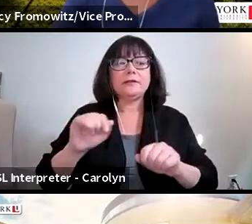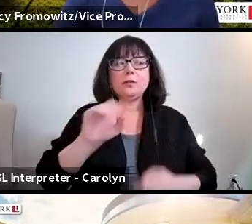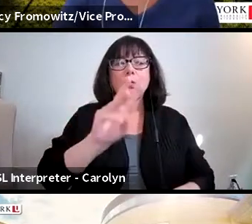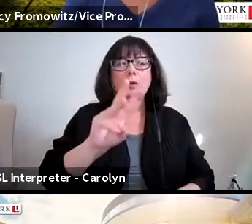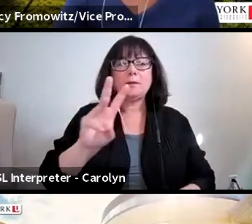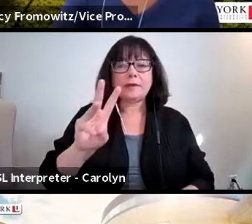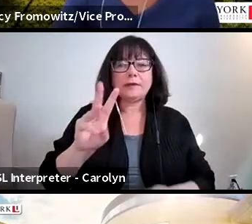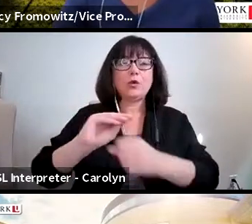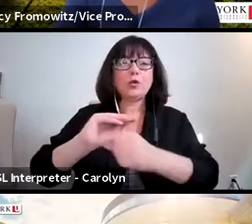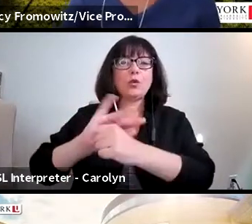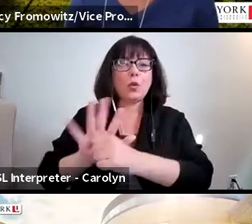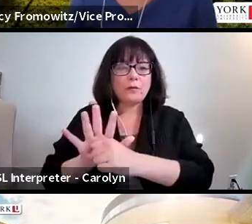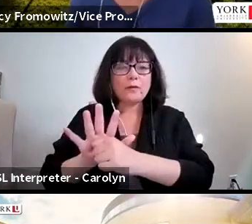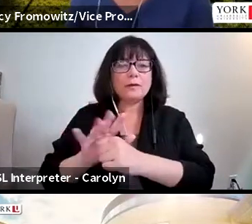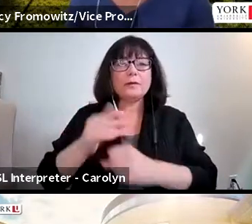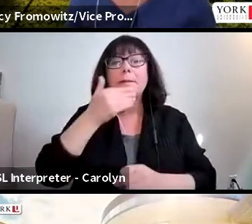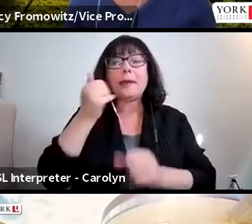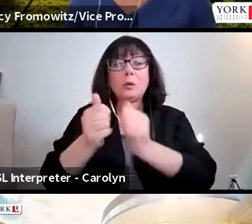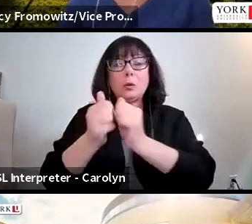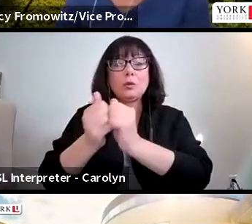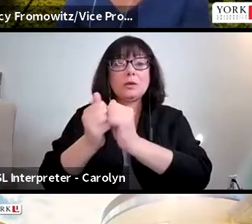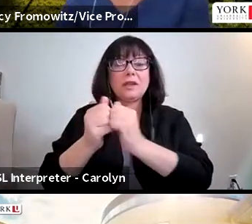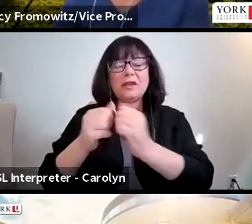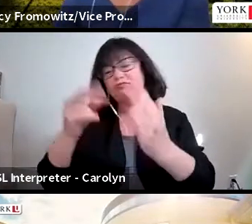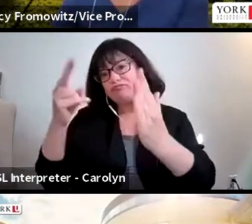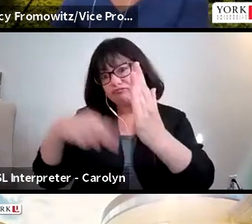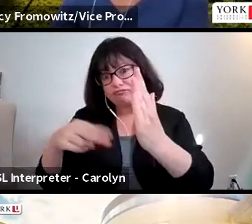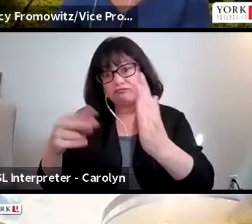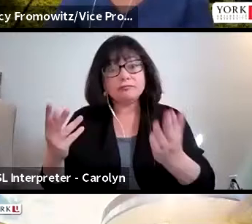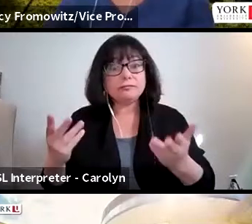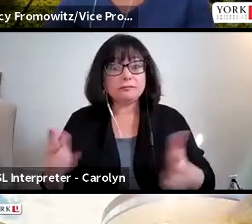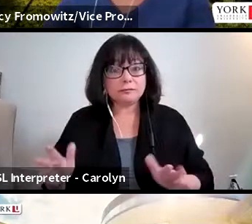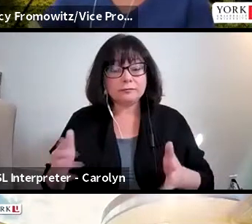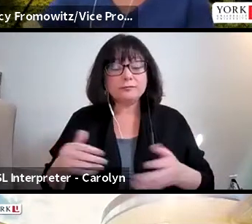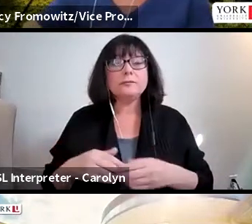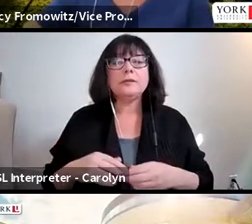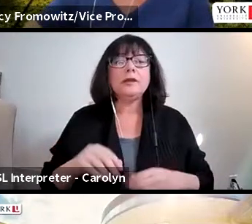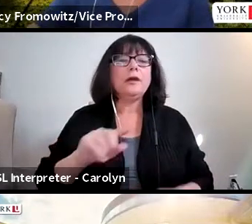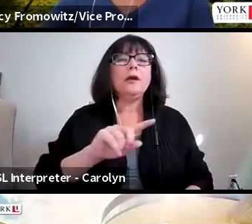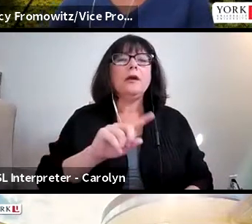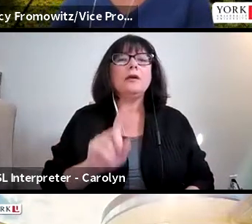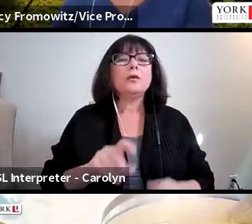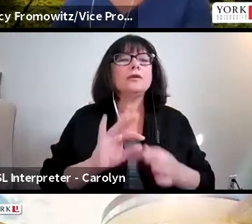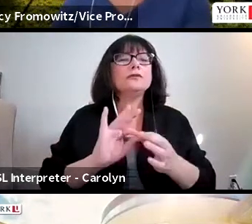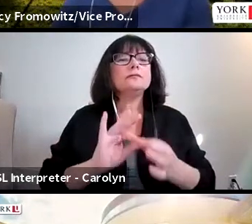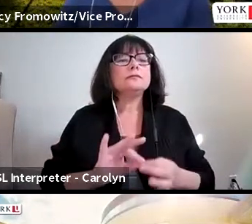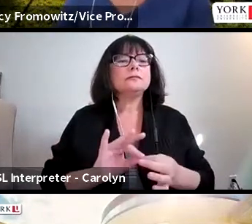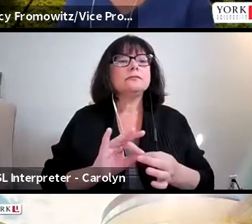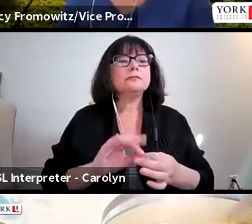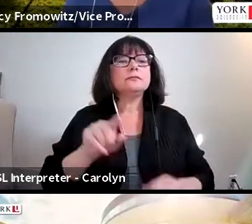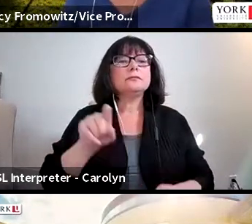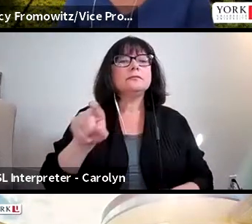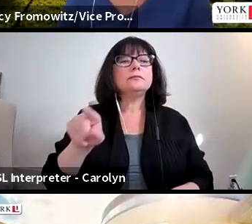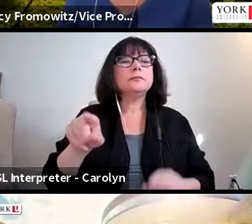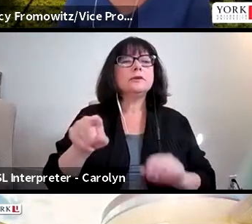COVID website. And their question is regards to the number of cases as it's reported on the